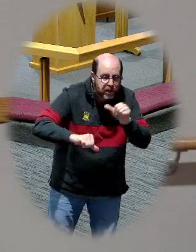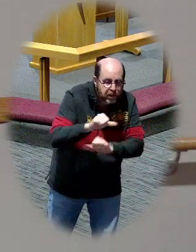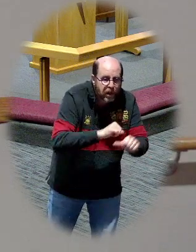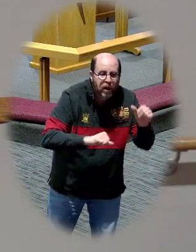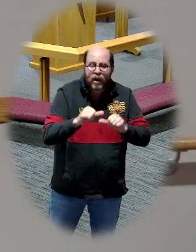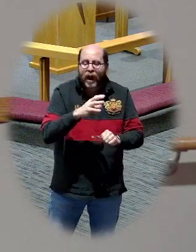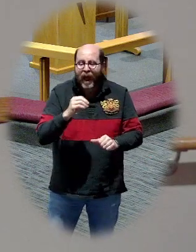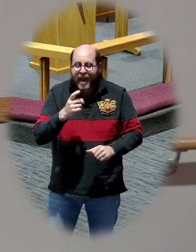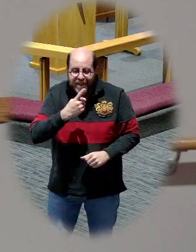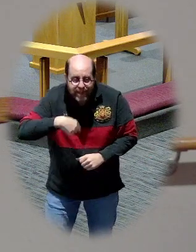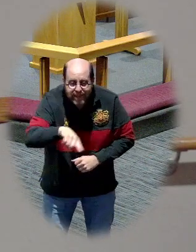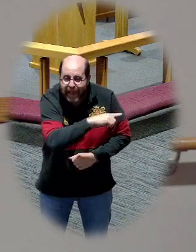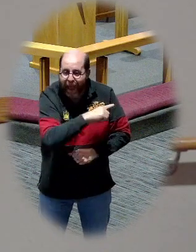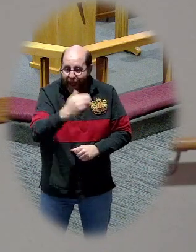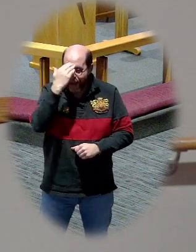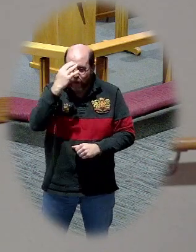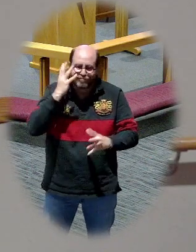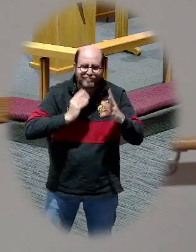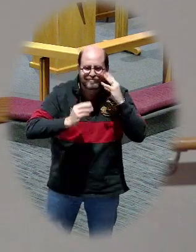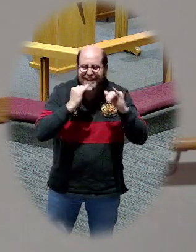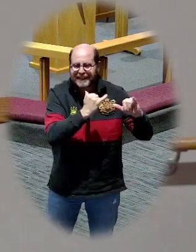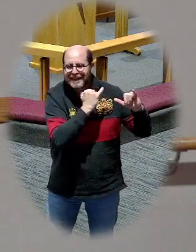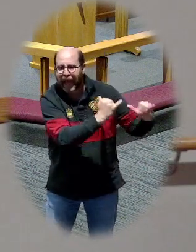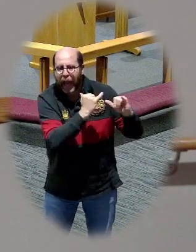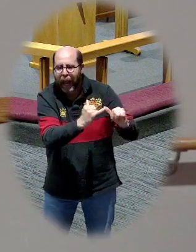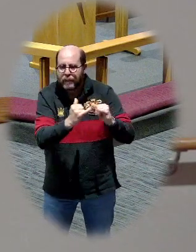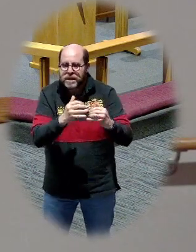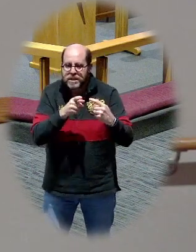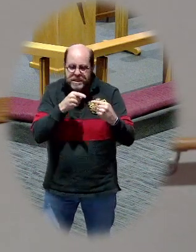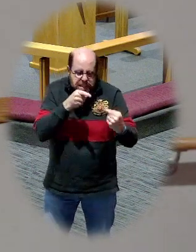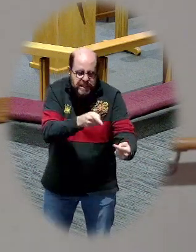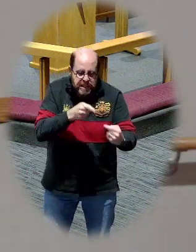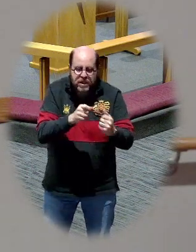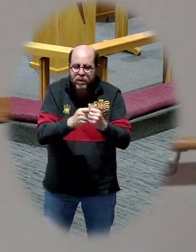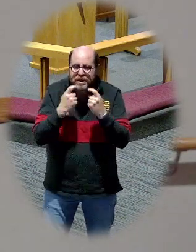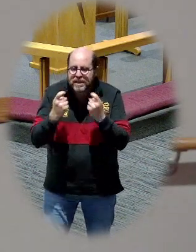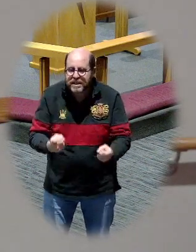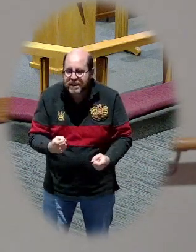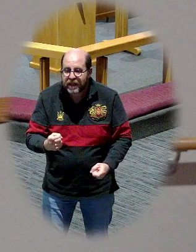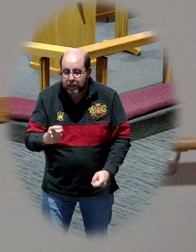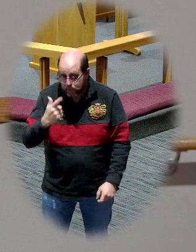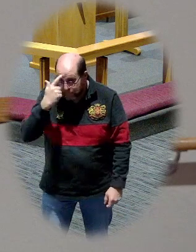and they know what it's like to wrestle with sin. Because guess what?